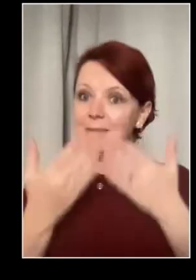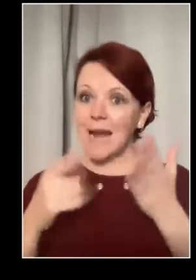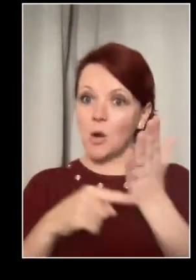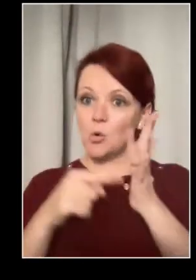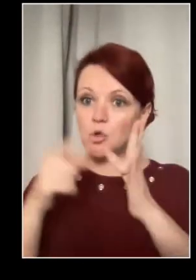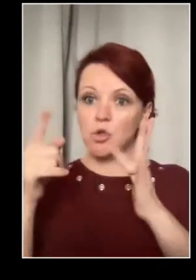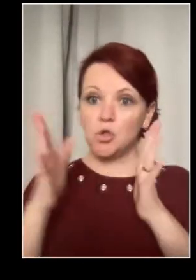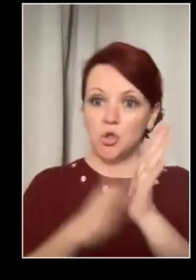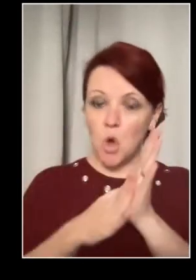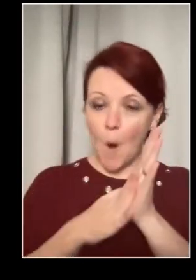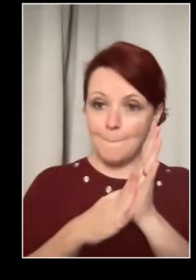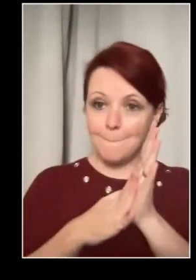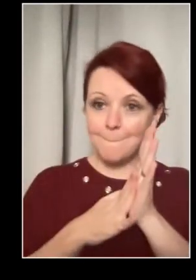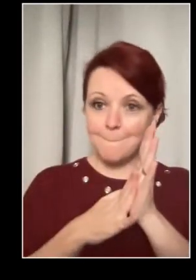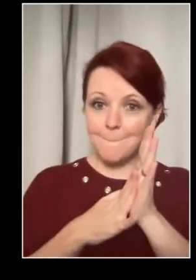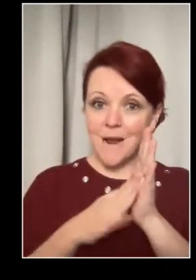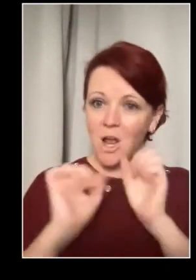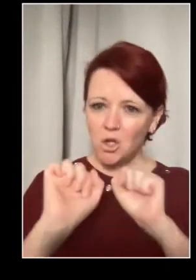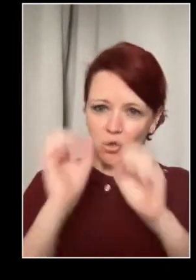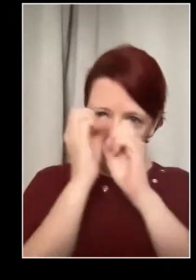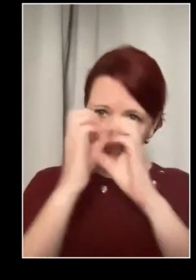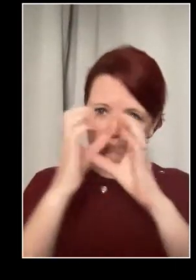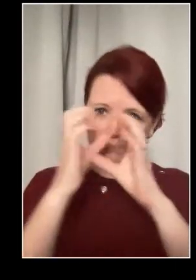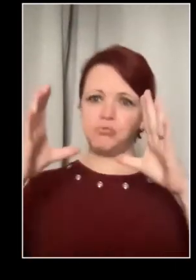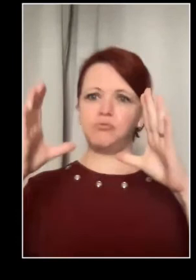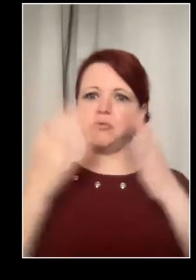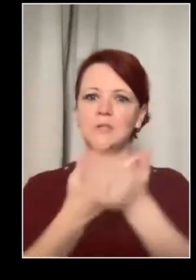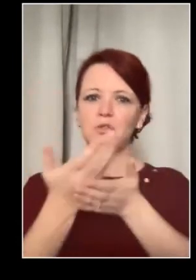his inspiring stories in that network in London.